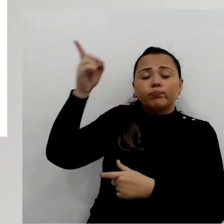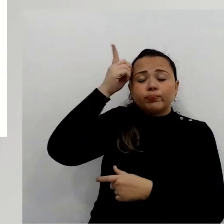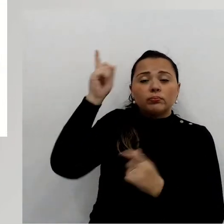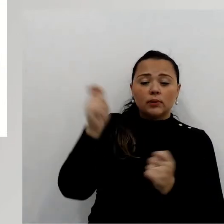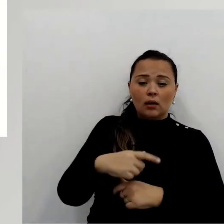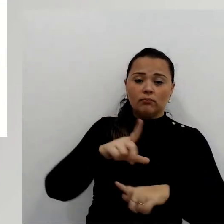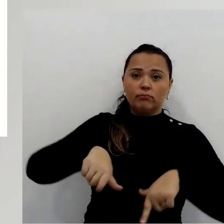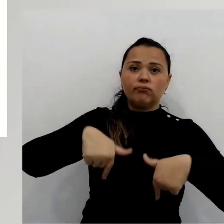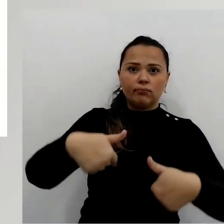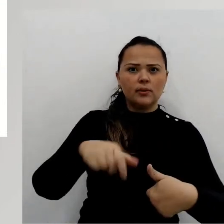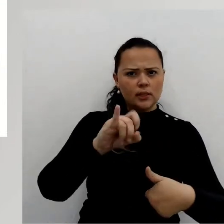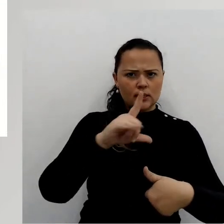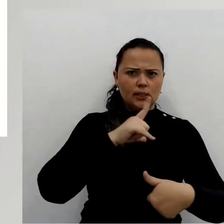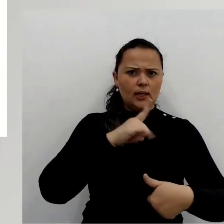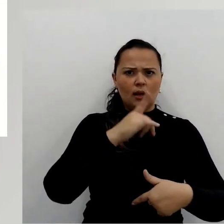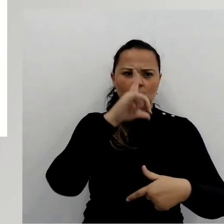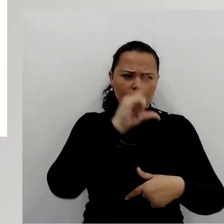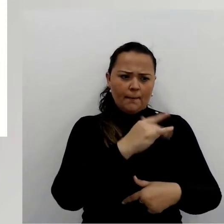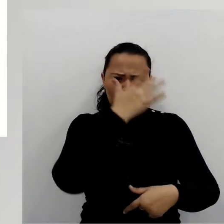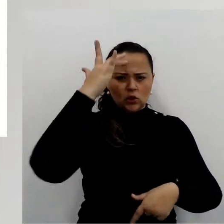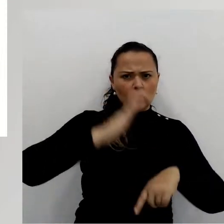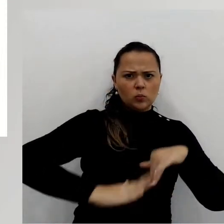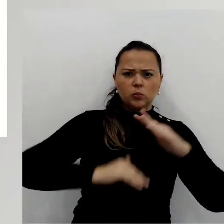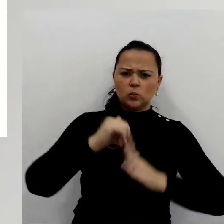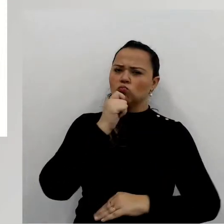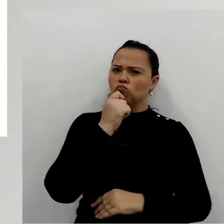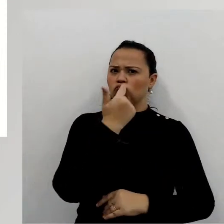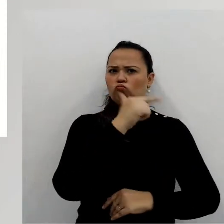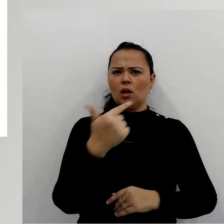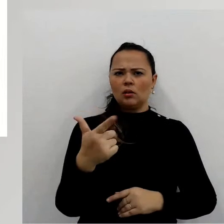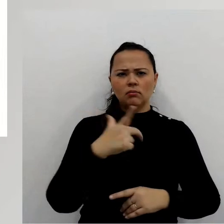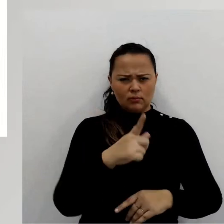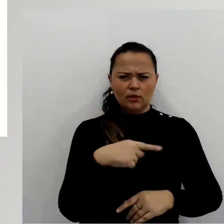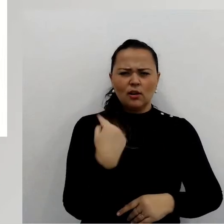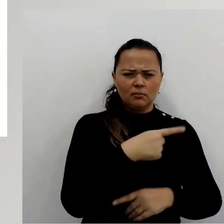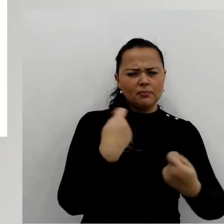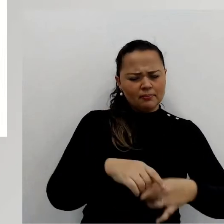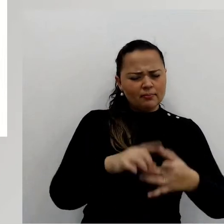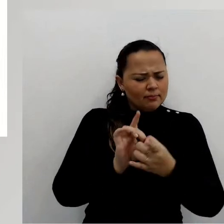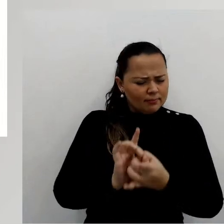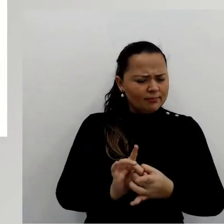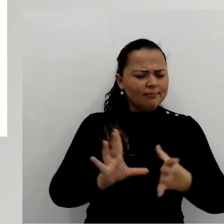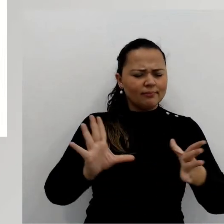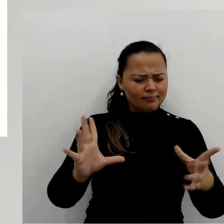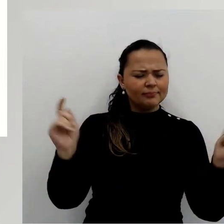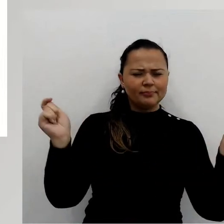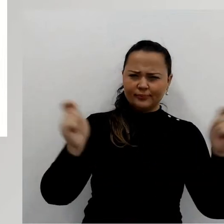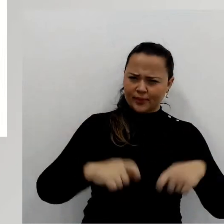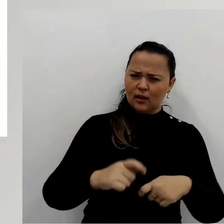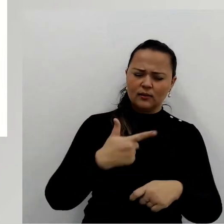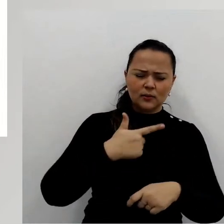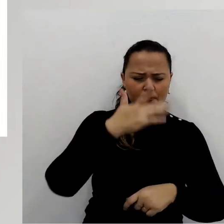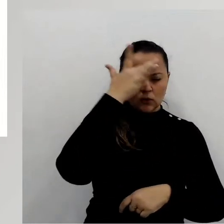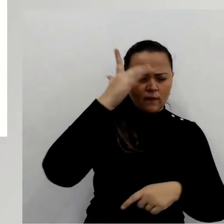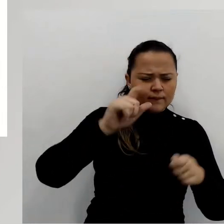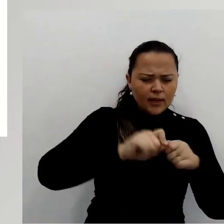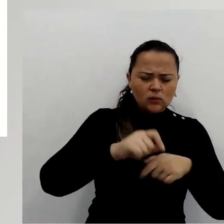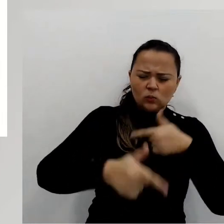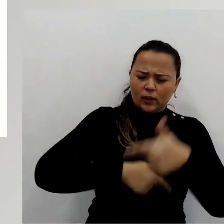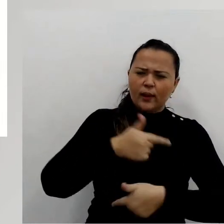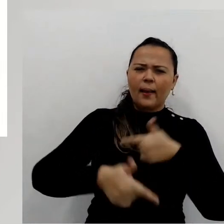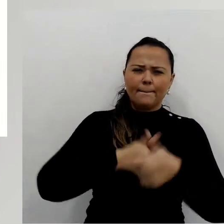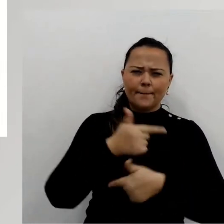operators, you need to allow them to do the work that makes their value higher for